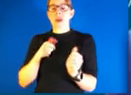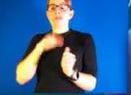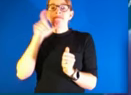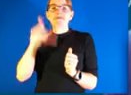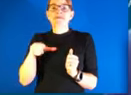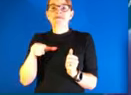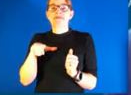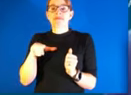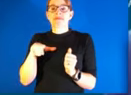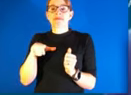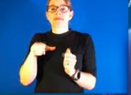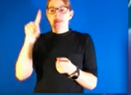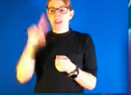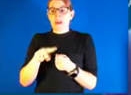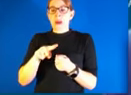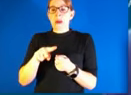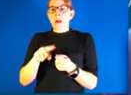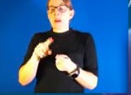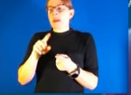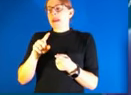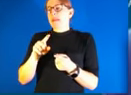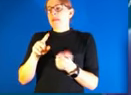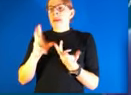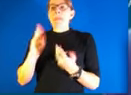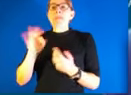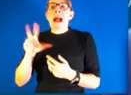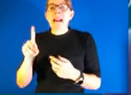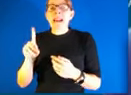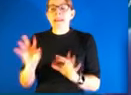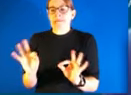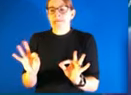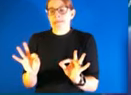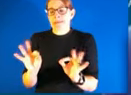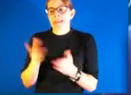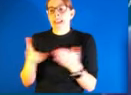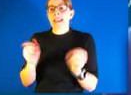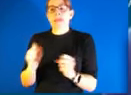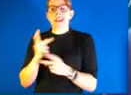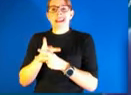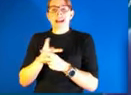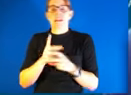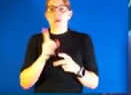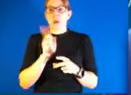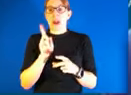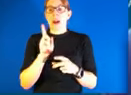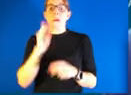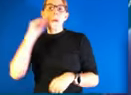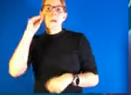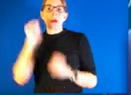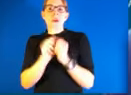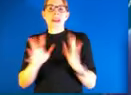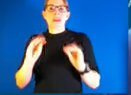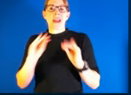unnecessary kind of low acuity, mild things that could be taken care of outside the emergency department without an